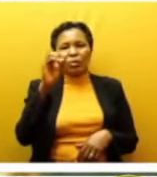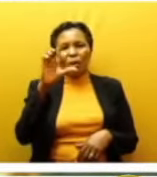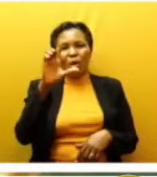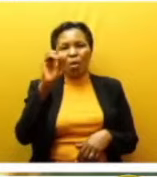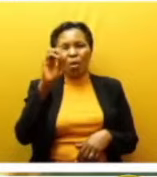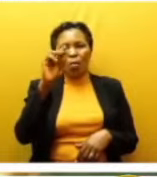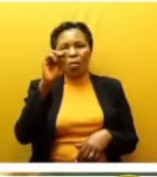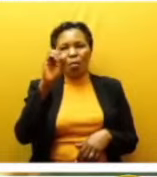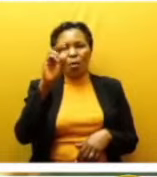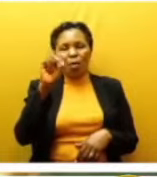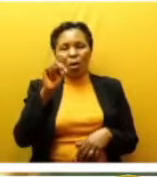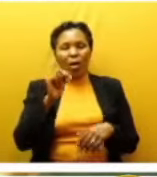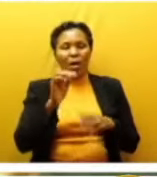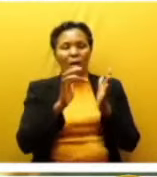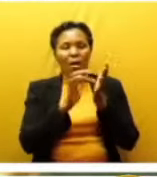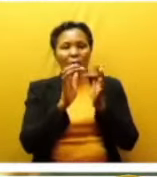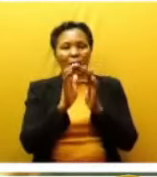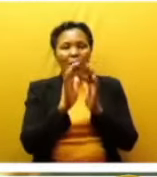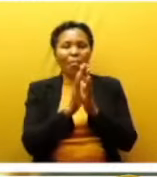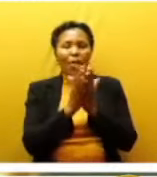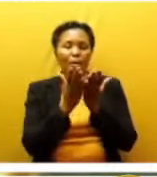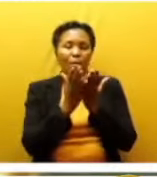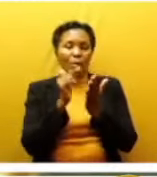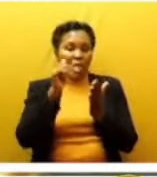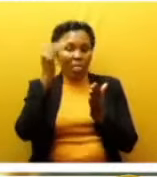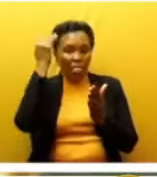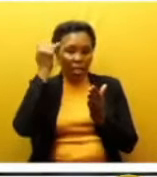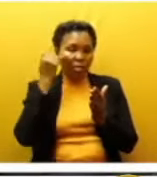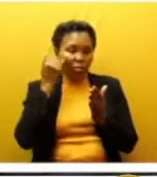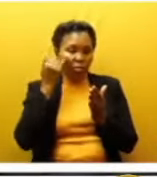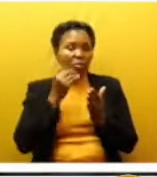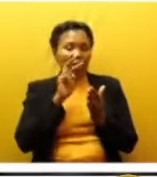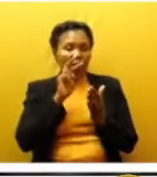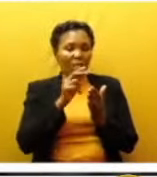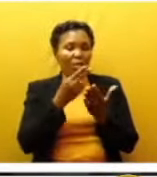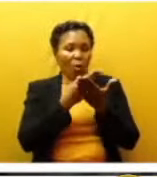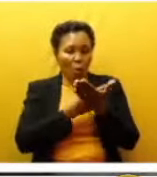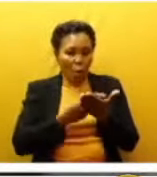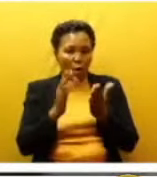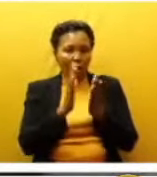and this court treats Holy Scriptures very seriously.